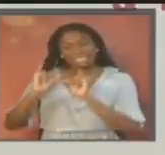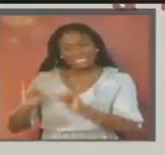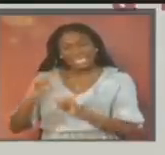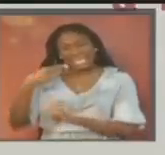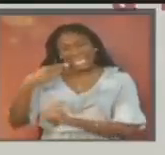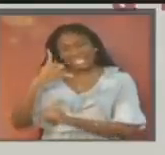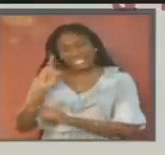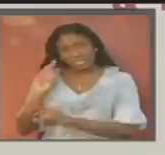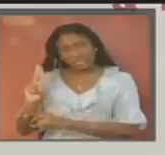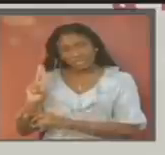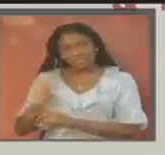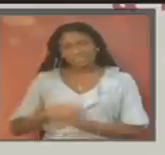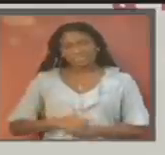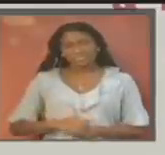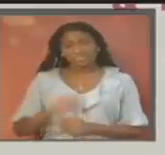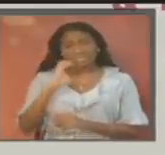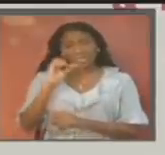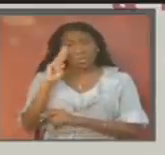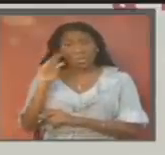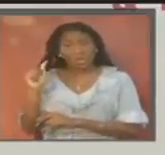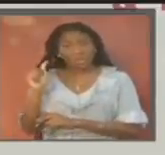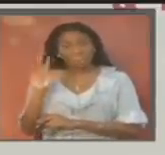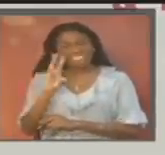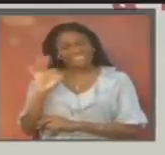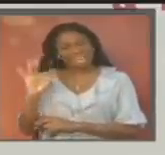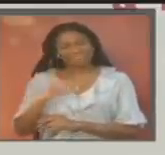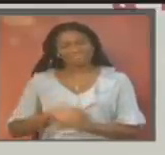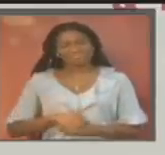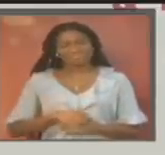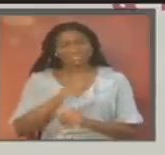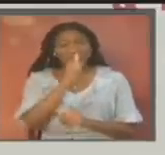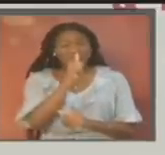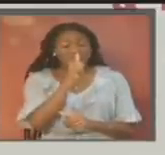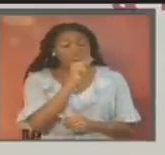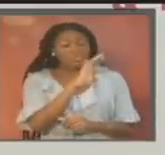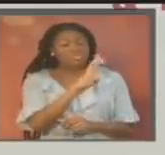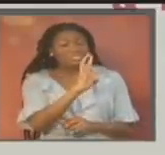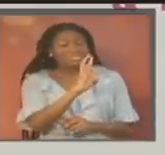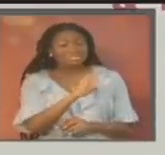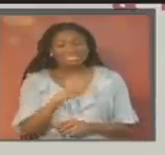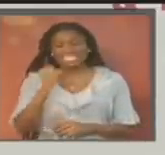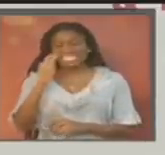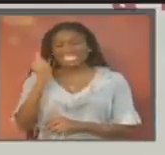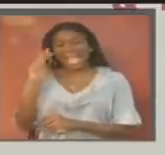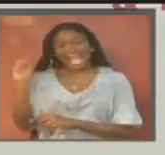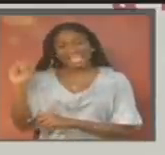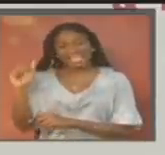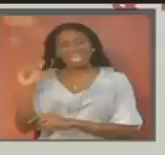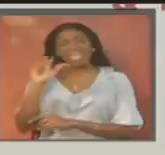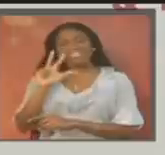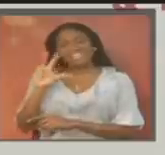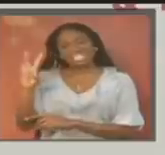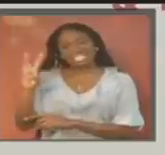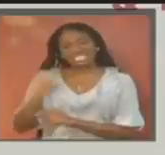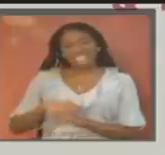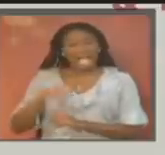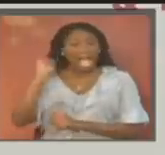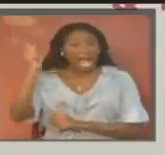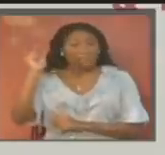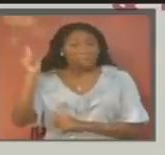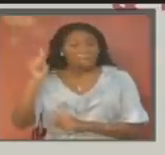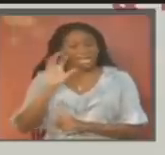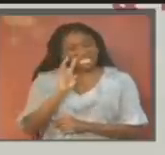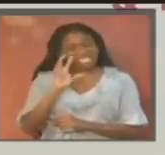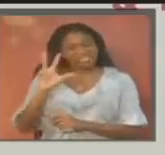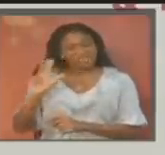Hospital, 79, Augustus Long, 46, St. Anne's Hospital, 36, Arima General Hospital, 63,